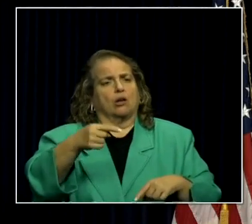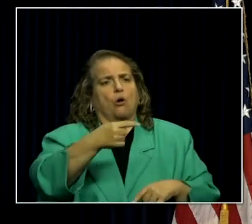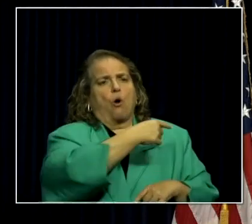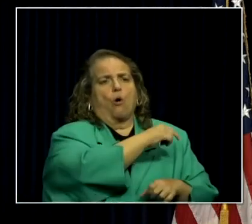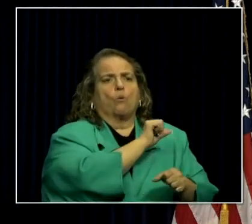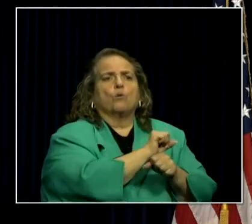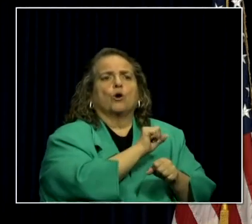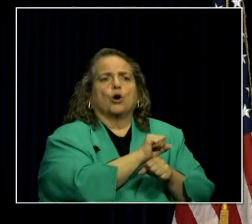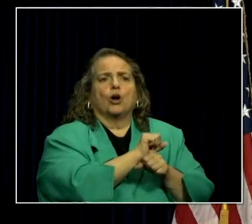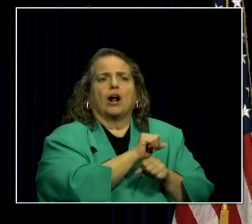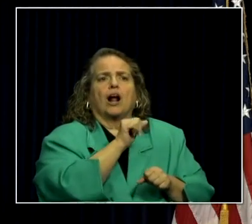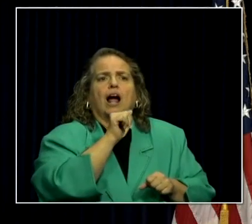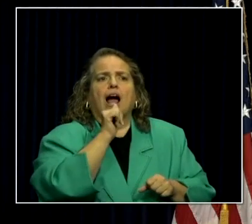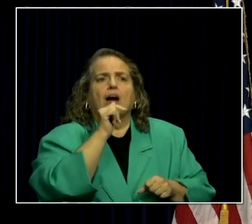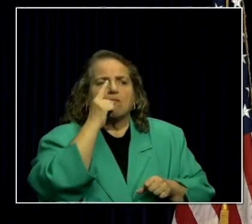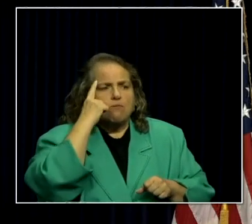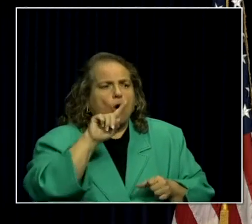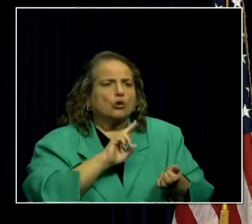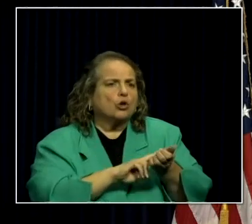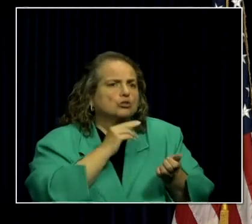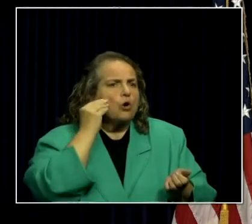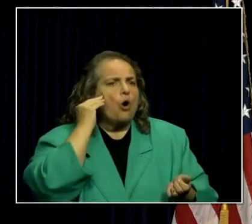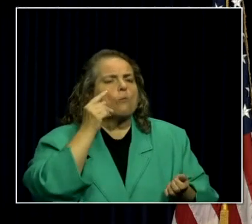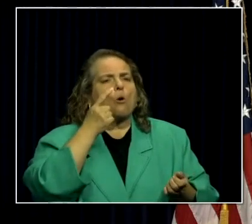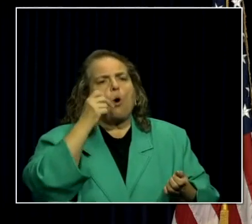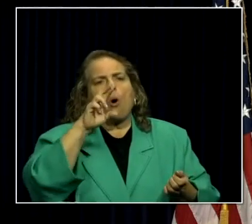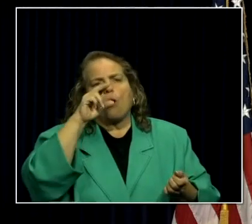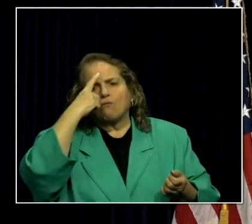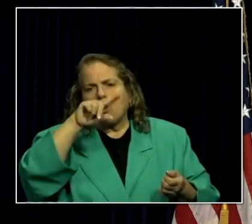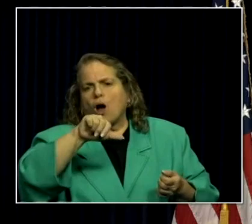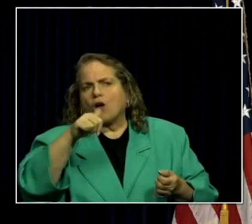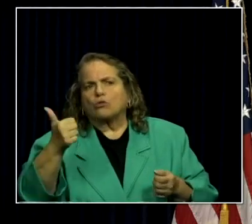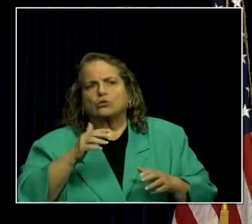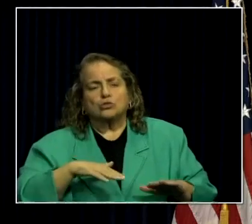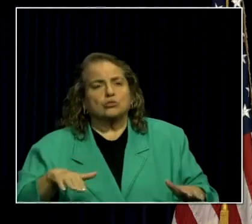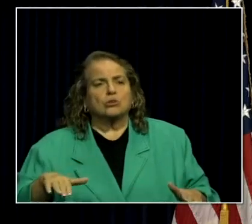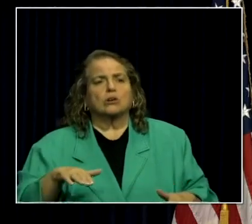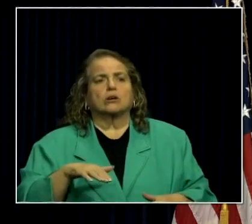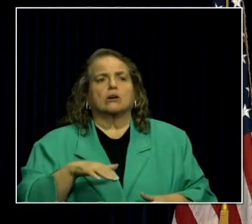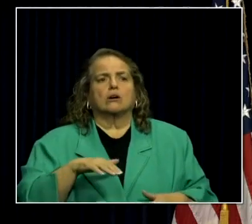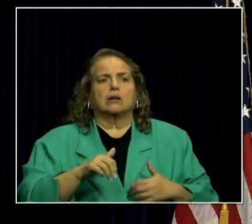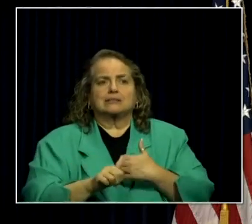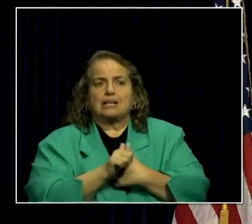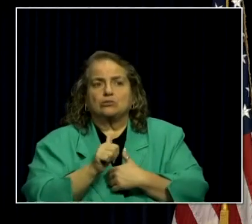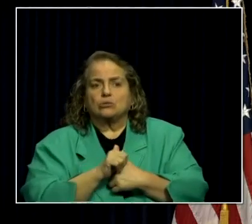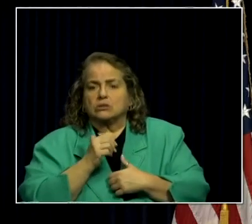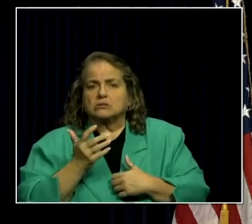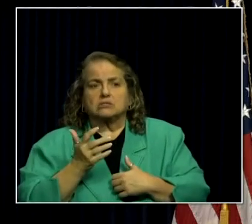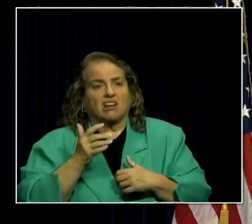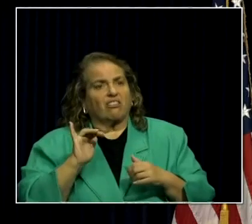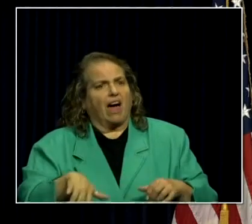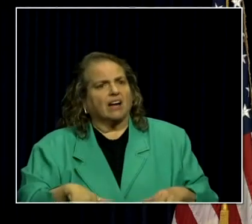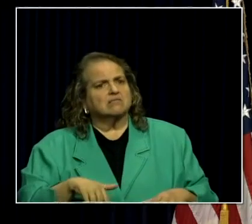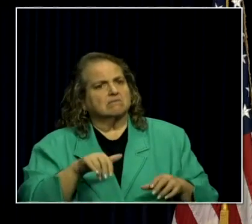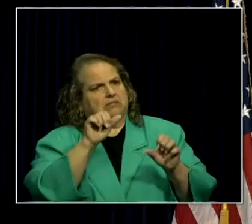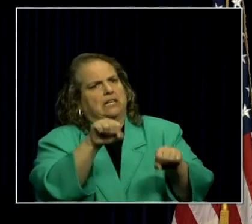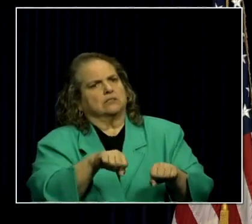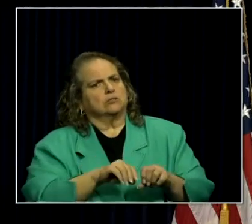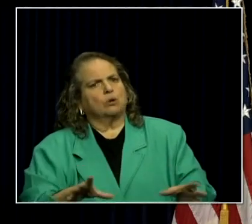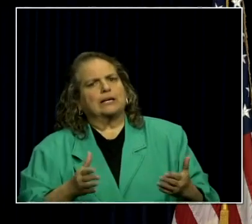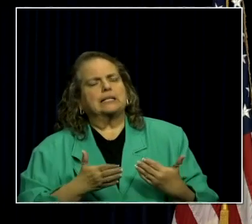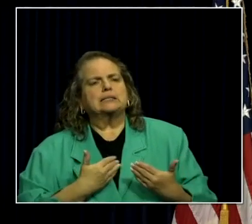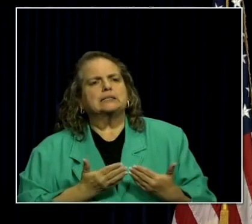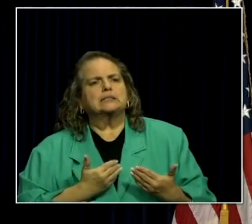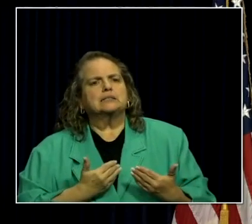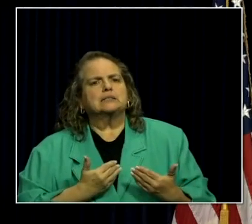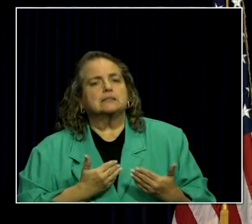vulnerable adults or children, that could be what does it. So because of that, I am going to be